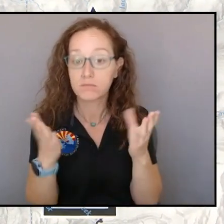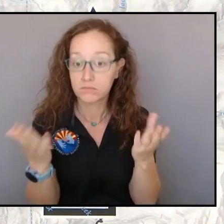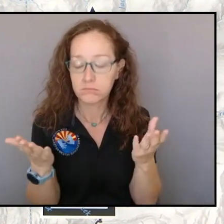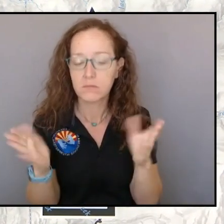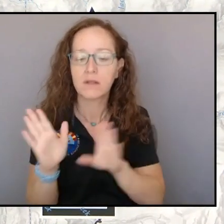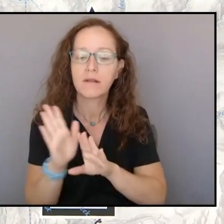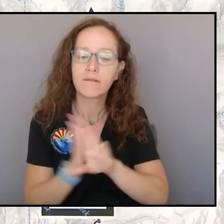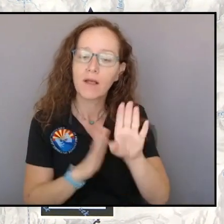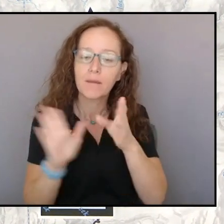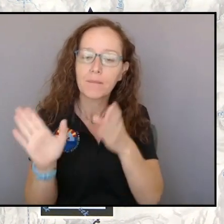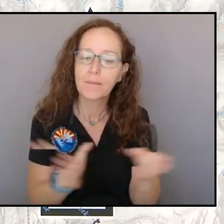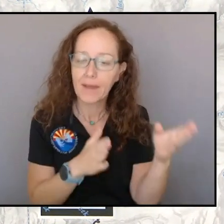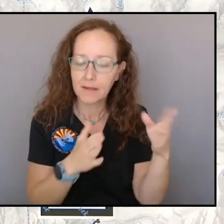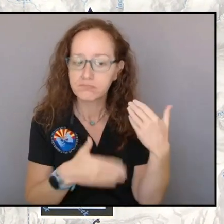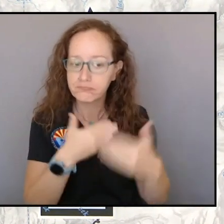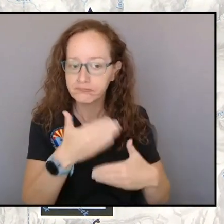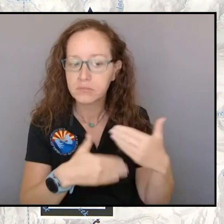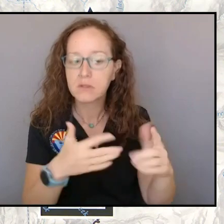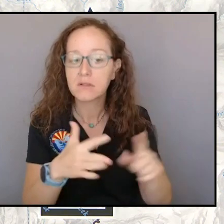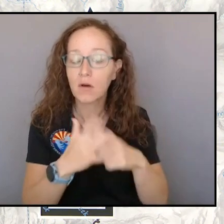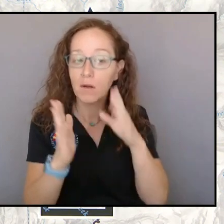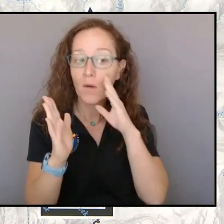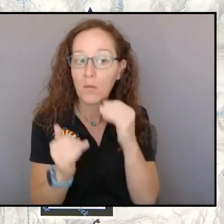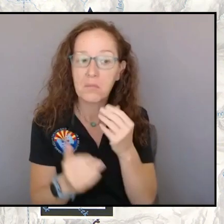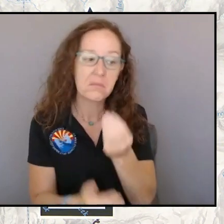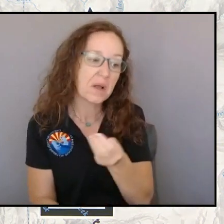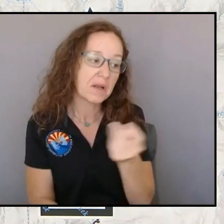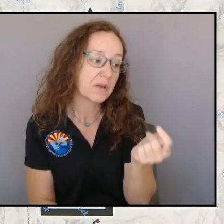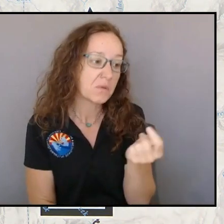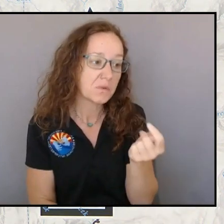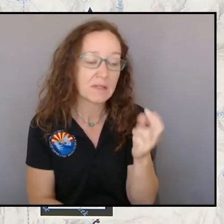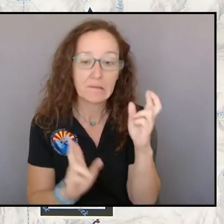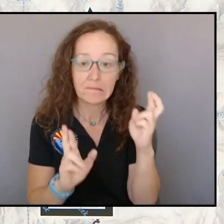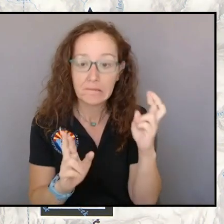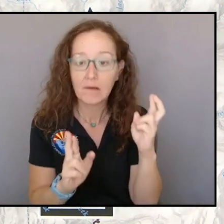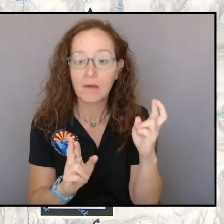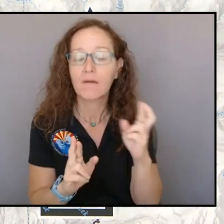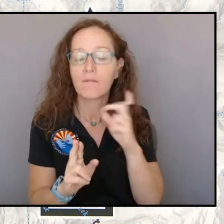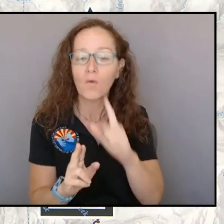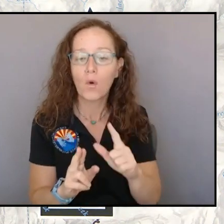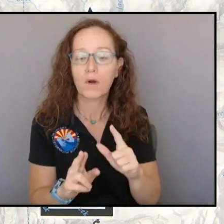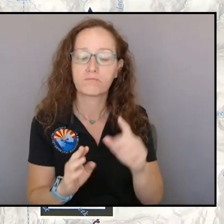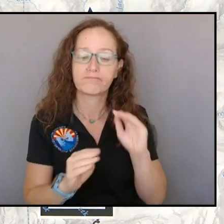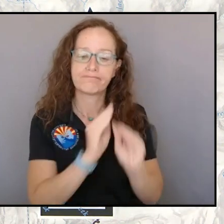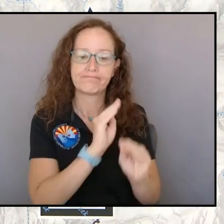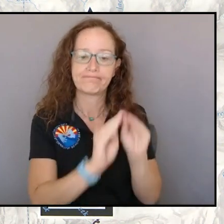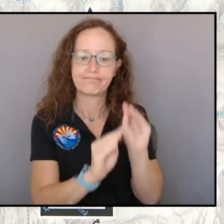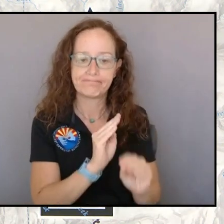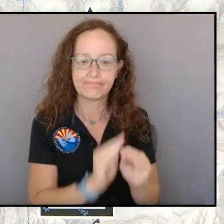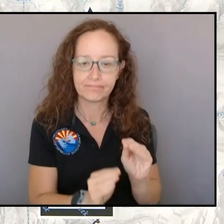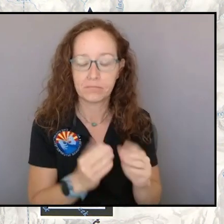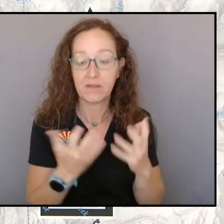starting hopefully early next week for suppression repair. So what does suppression repair mean?